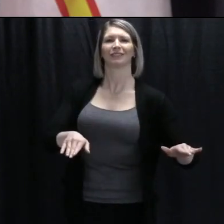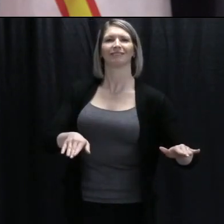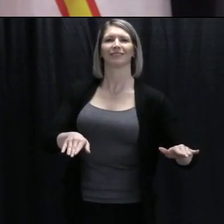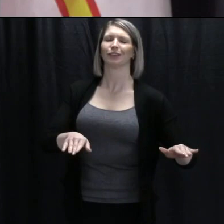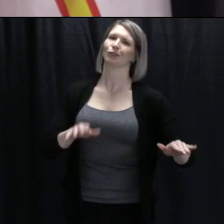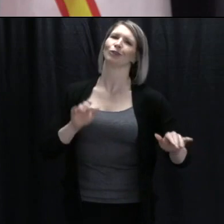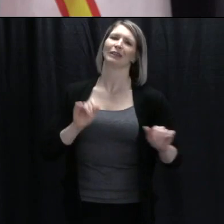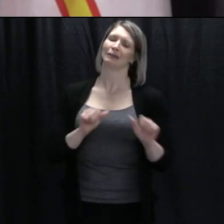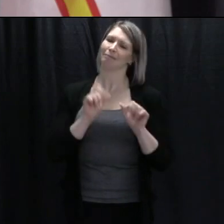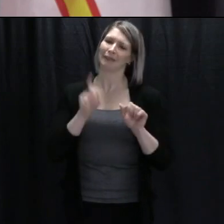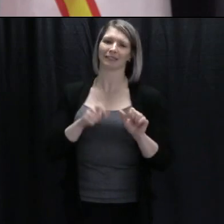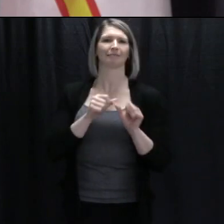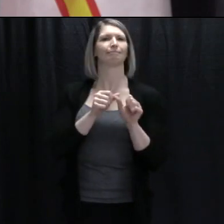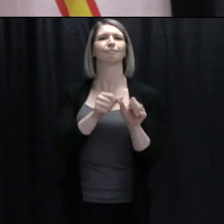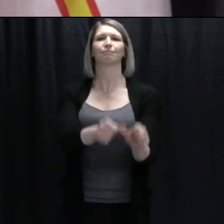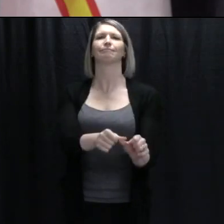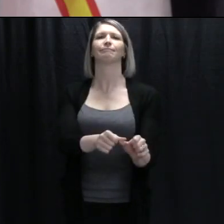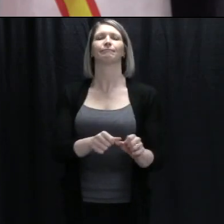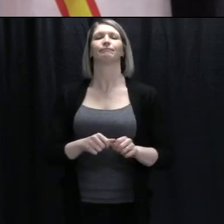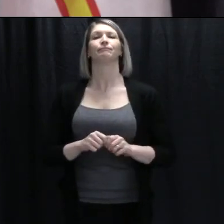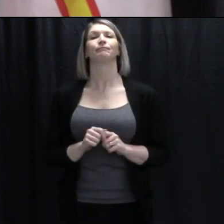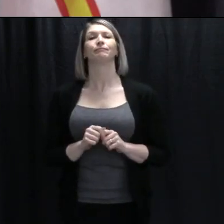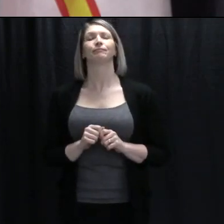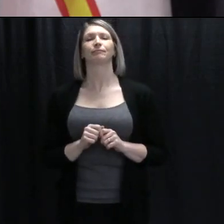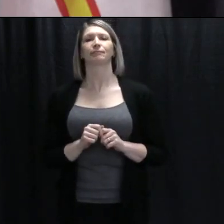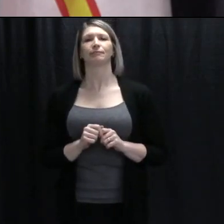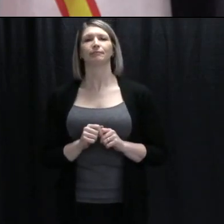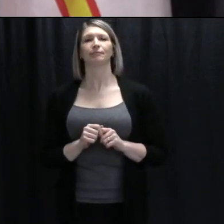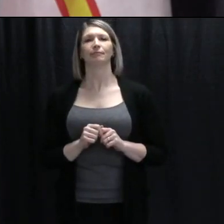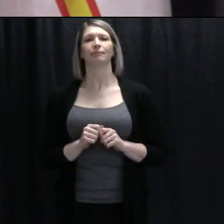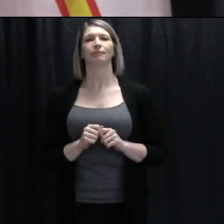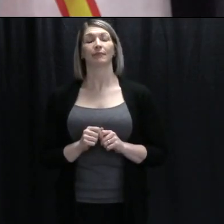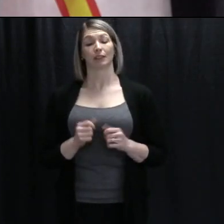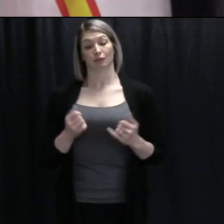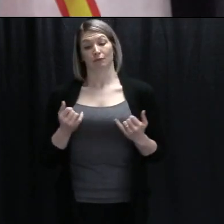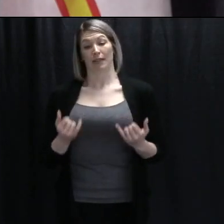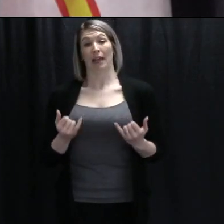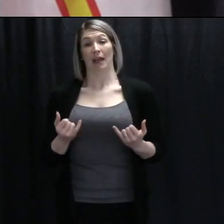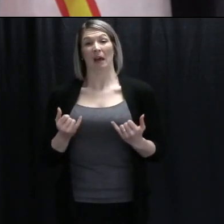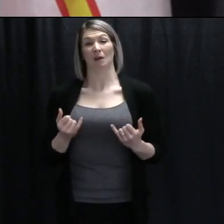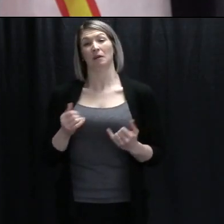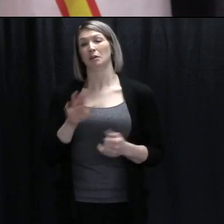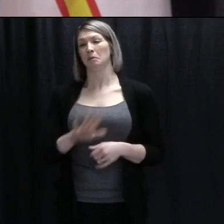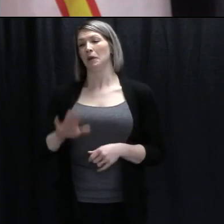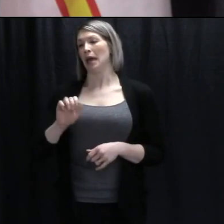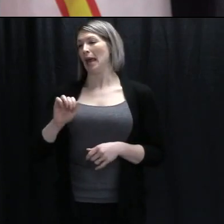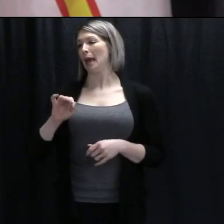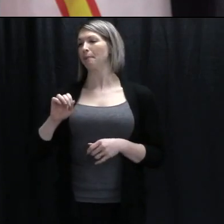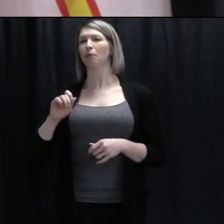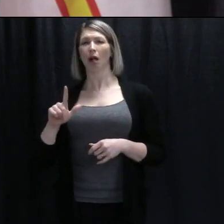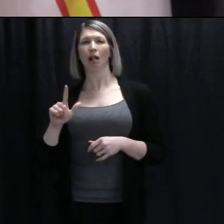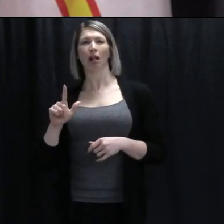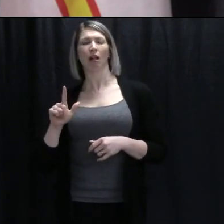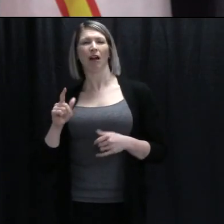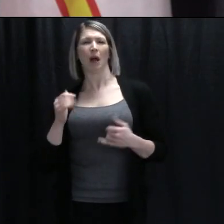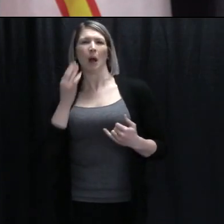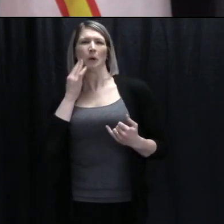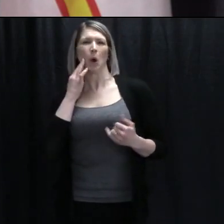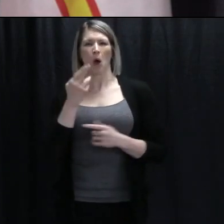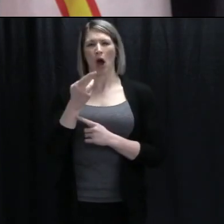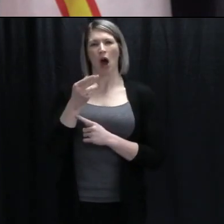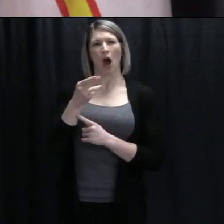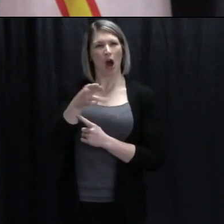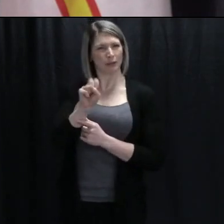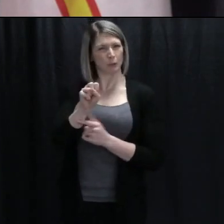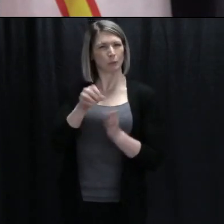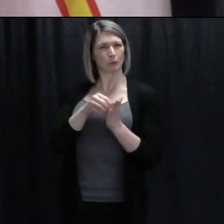and Labradorian. I also know that this is the time of the year for high school students, well, you're feeling a little anxious because you're